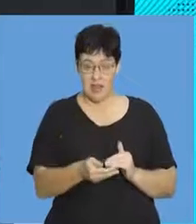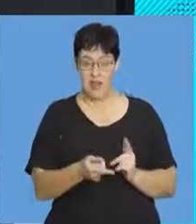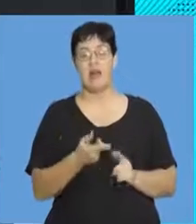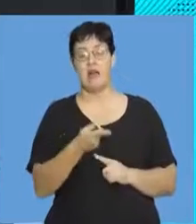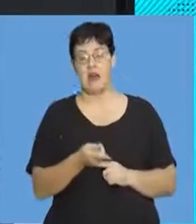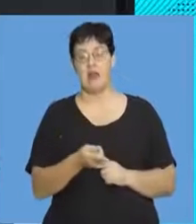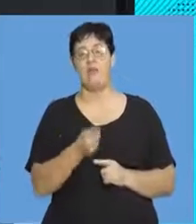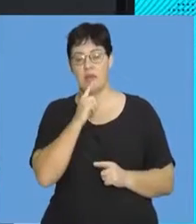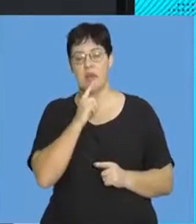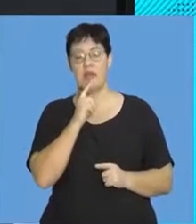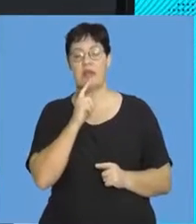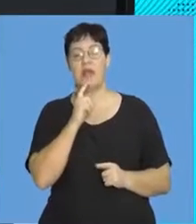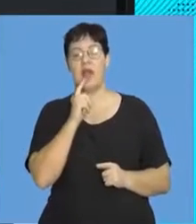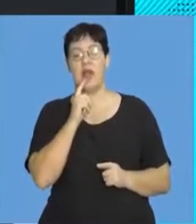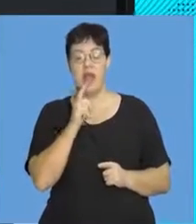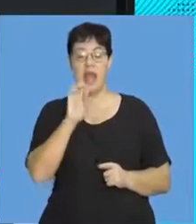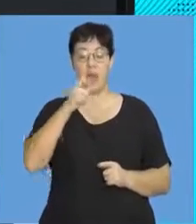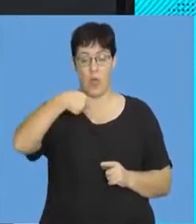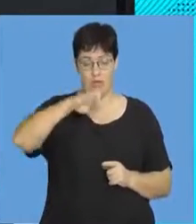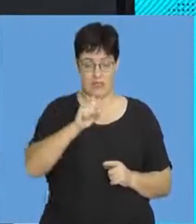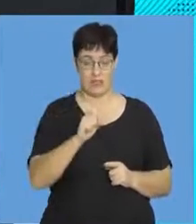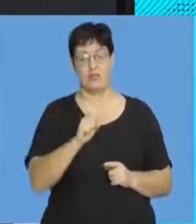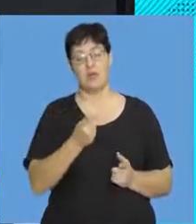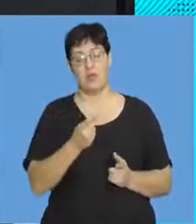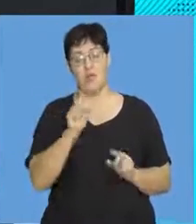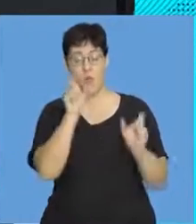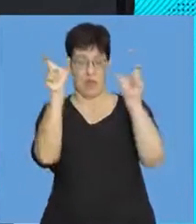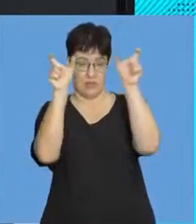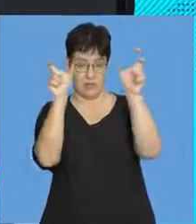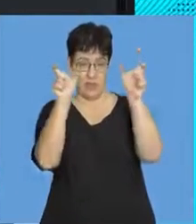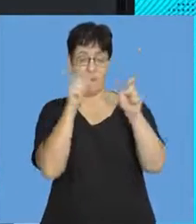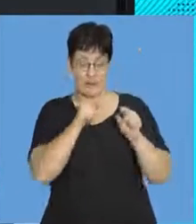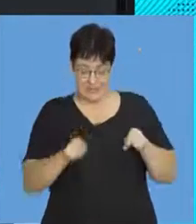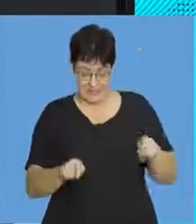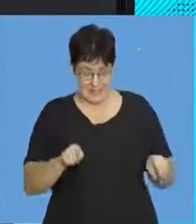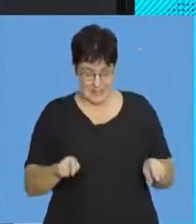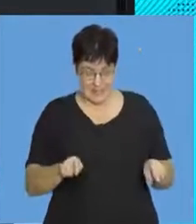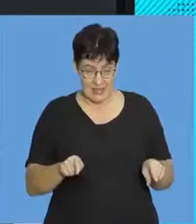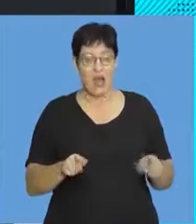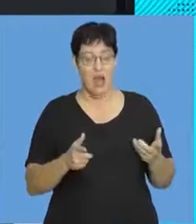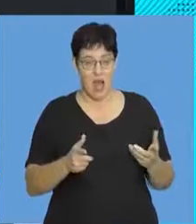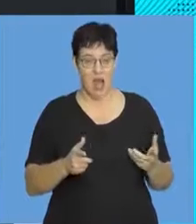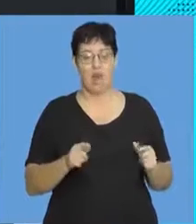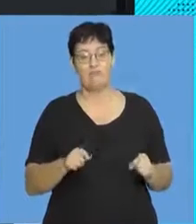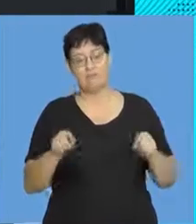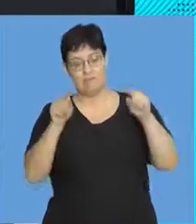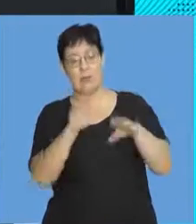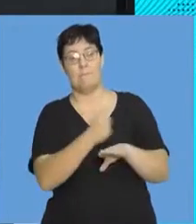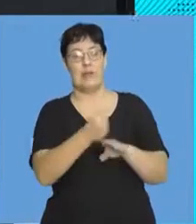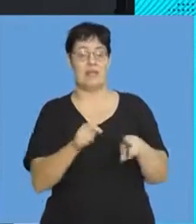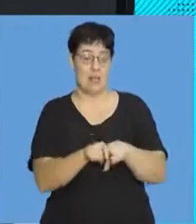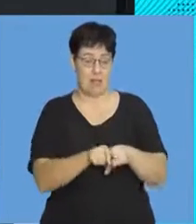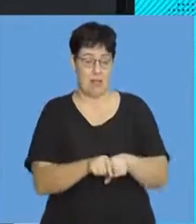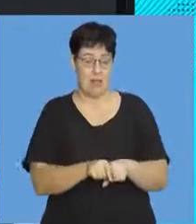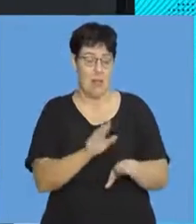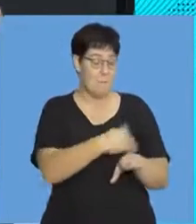that, lastly, you then equate your exponents, provided that those two powers you have on either side have the same